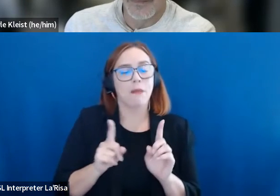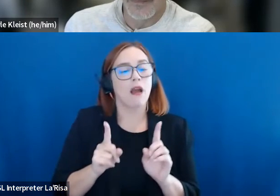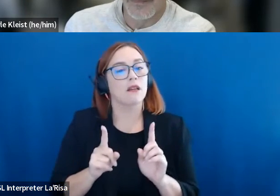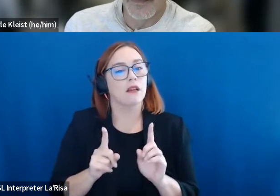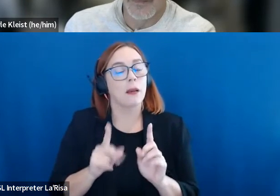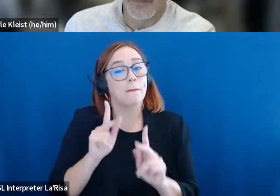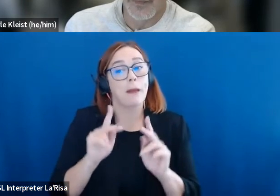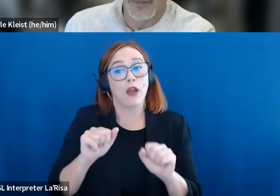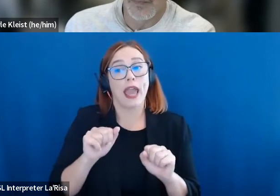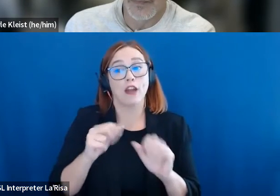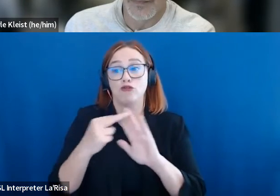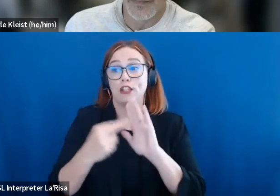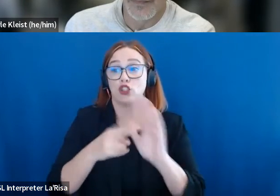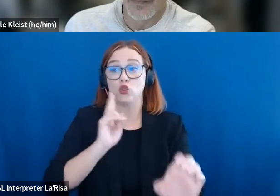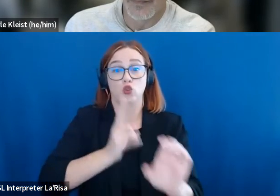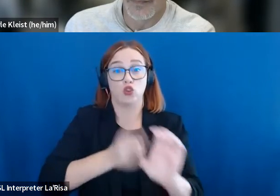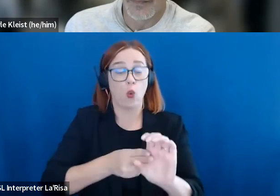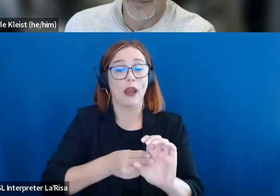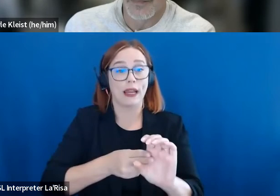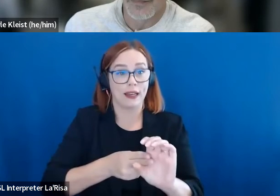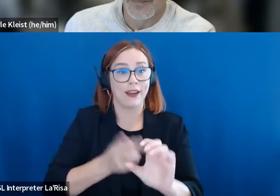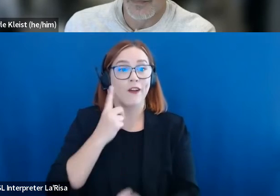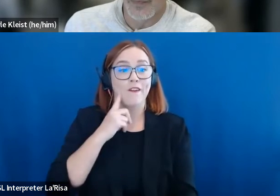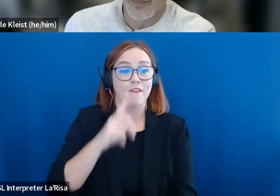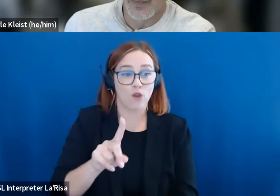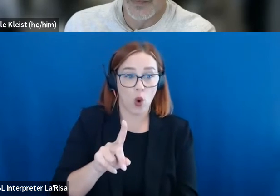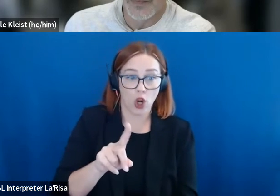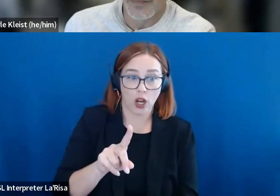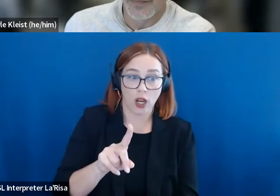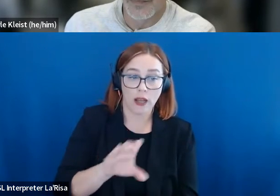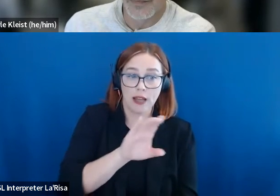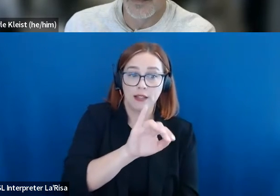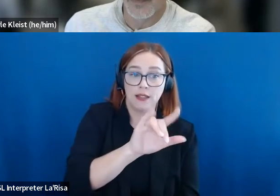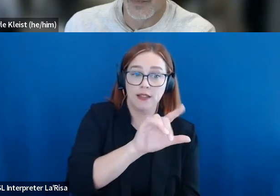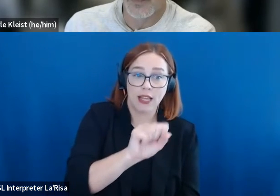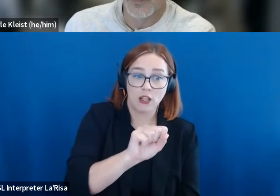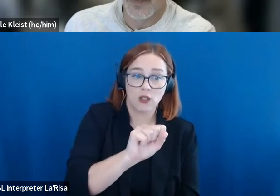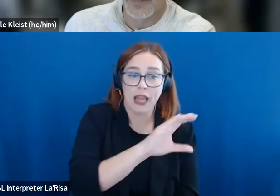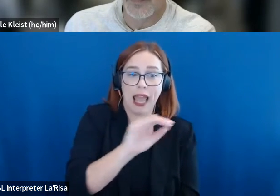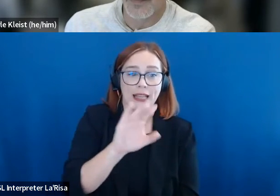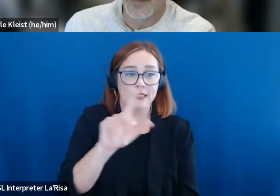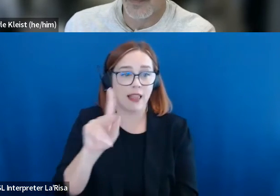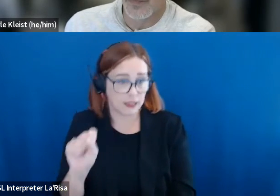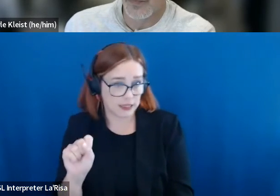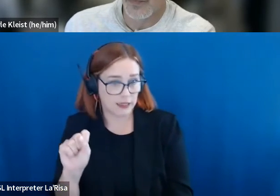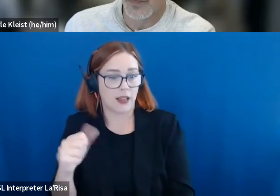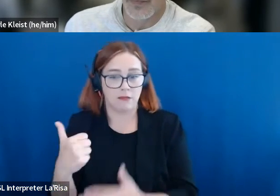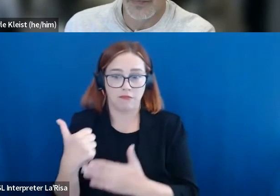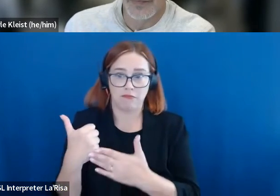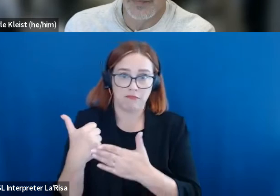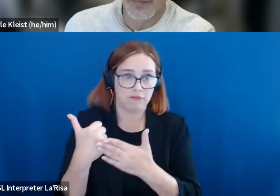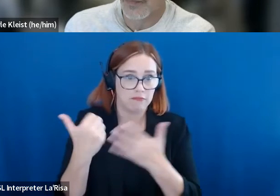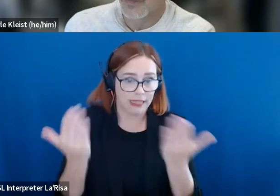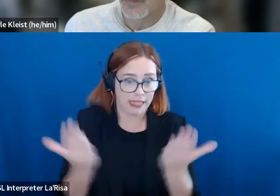those monthly meetings where SILs and Silks come together to really share a lot of the lessons learned and good and promising practices